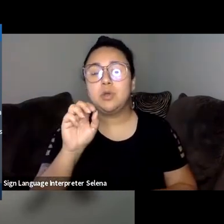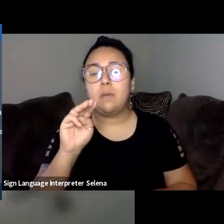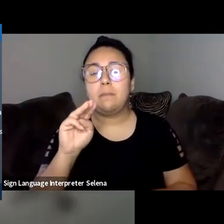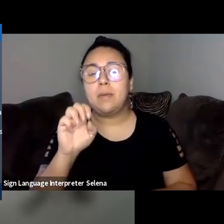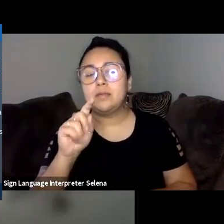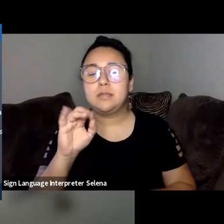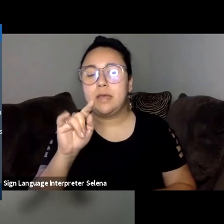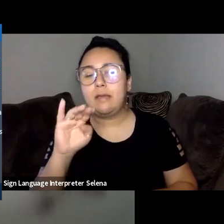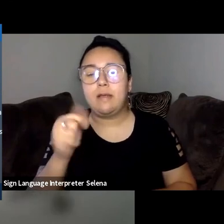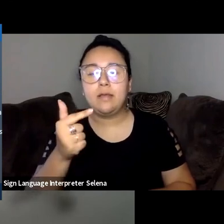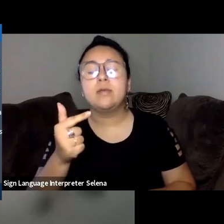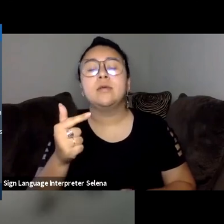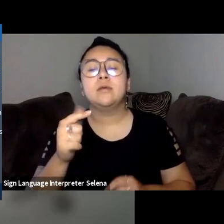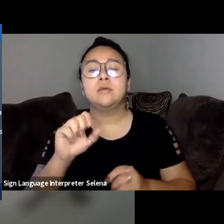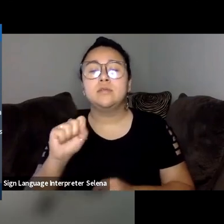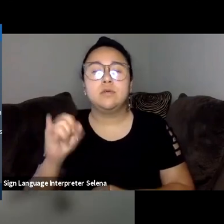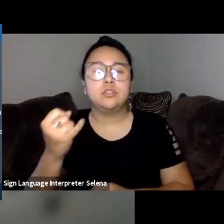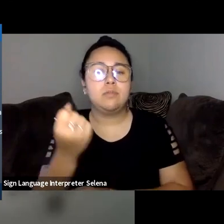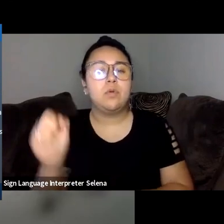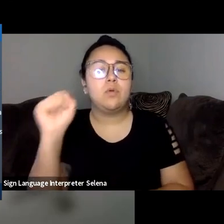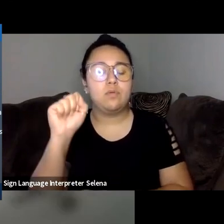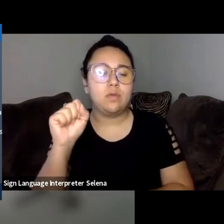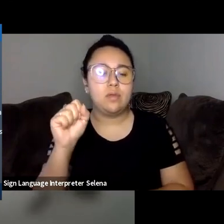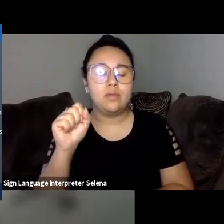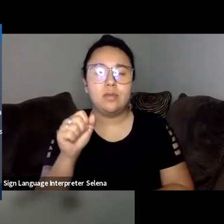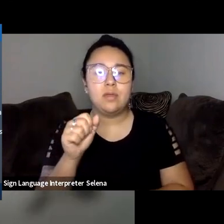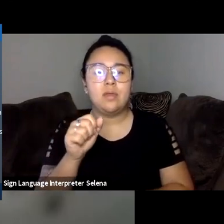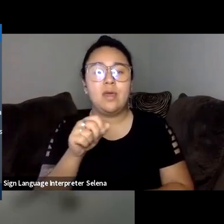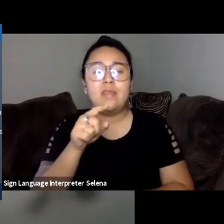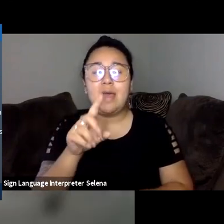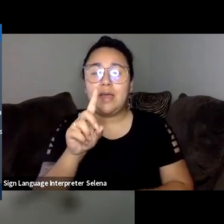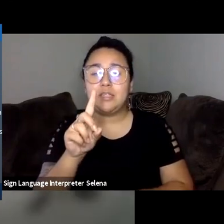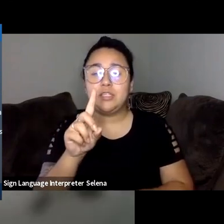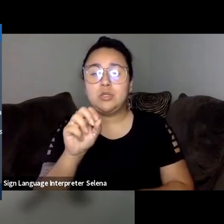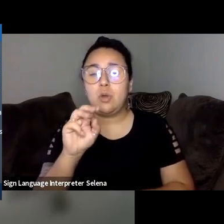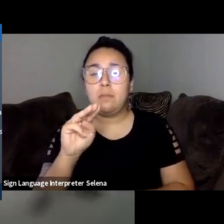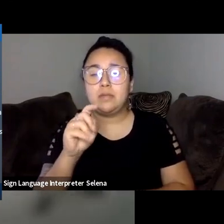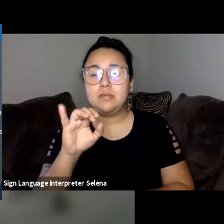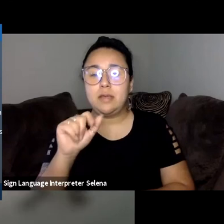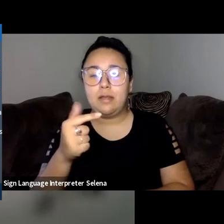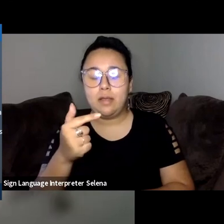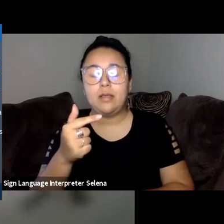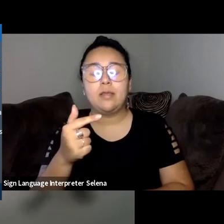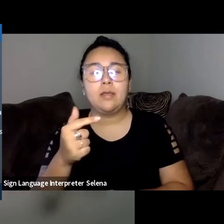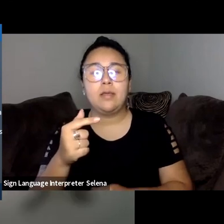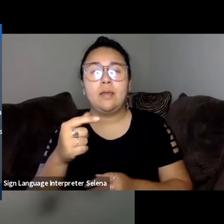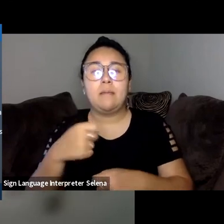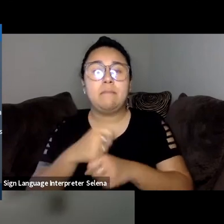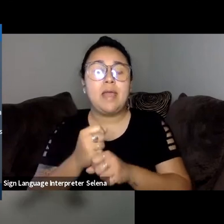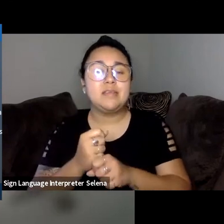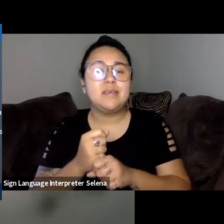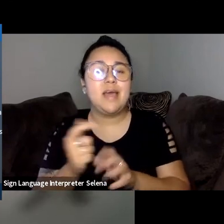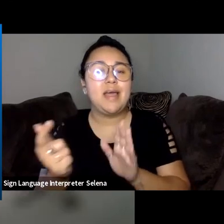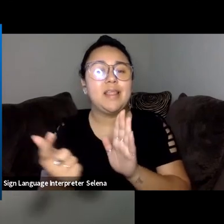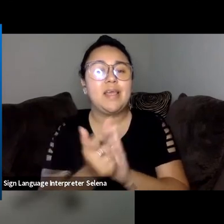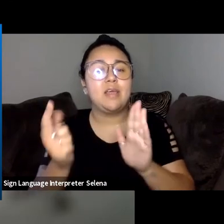difficult for people in the United States to be, and if not sometimes illegal for people in the United States to be in